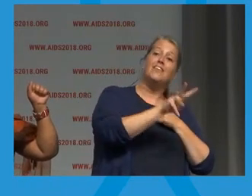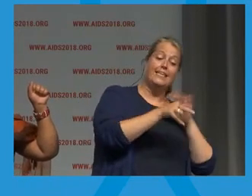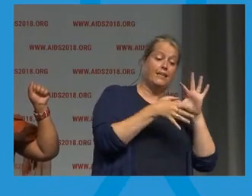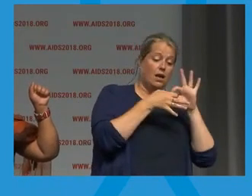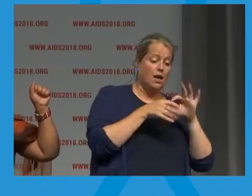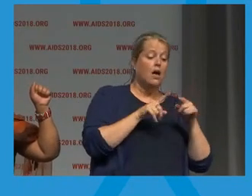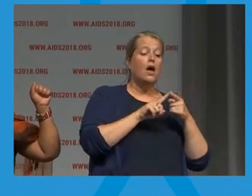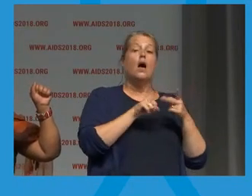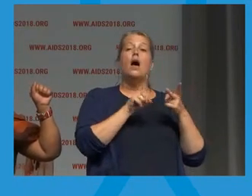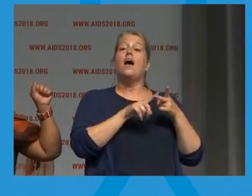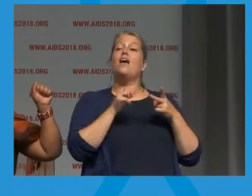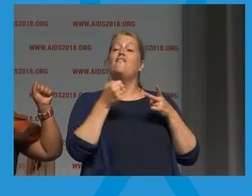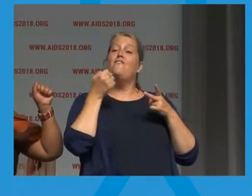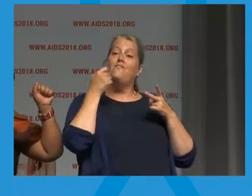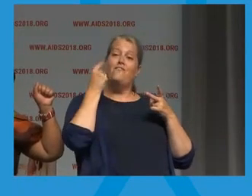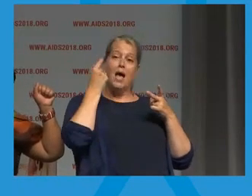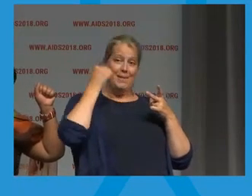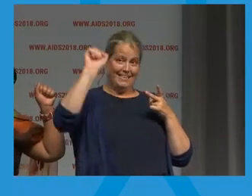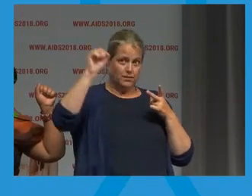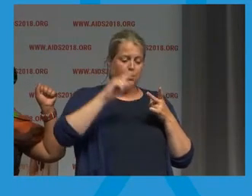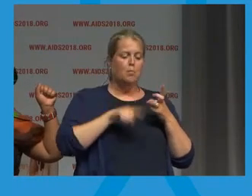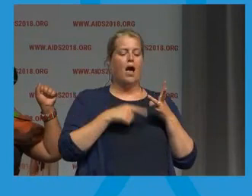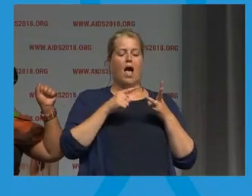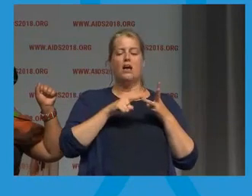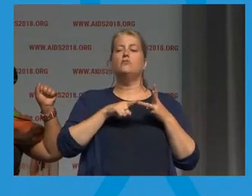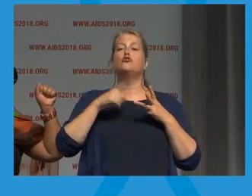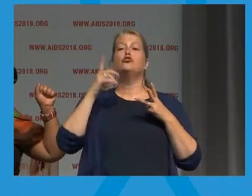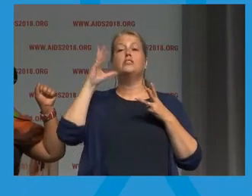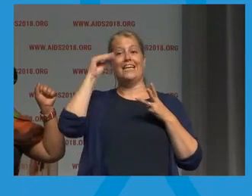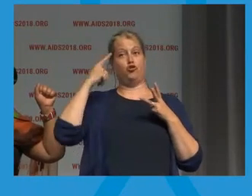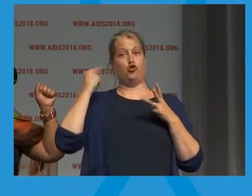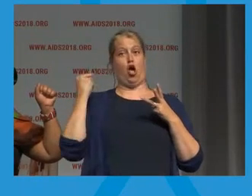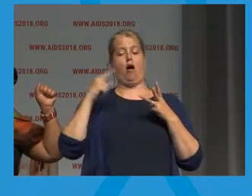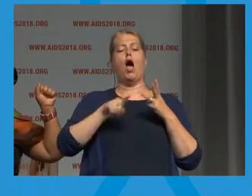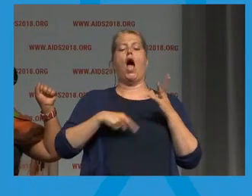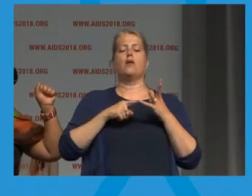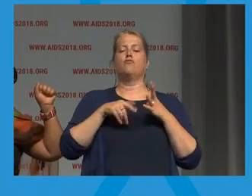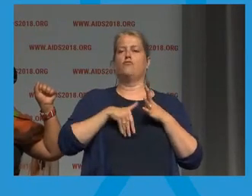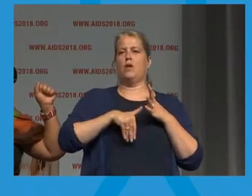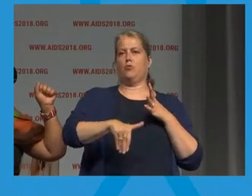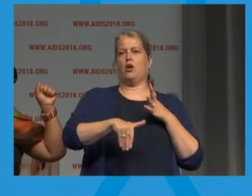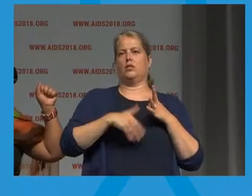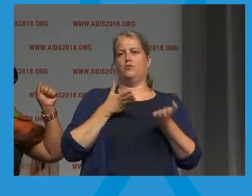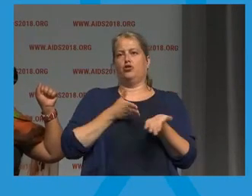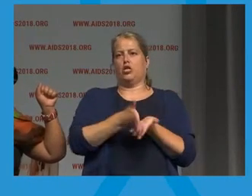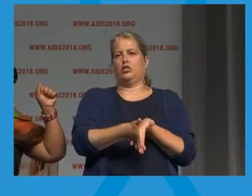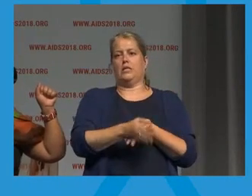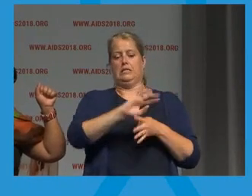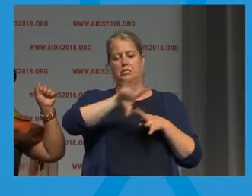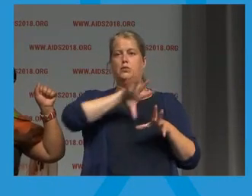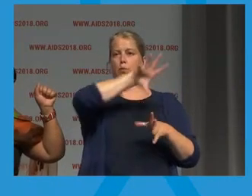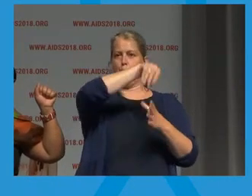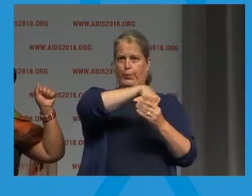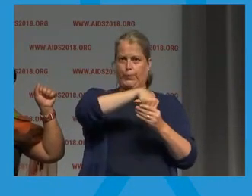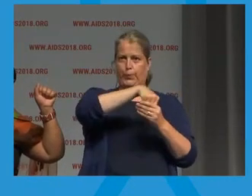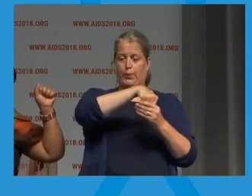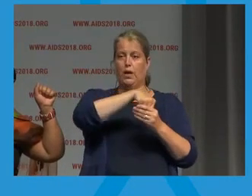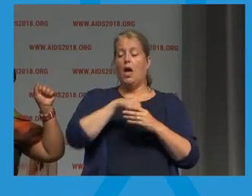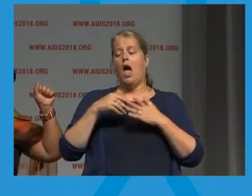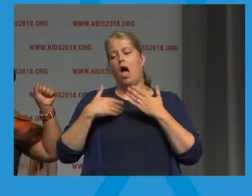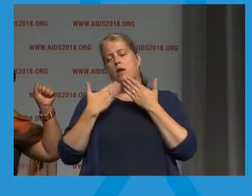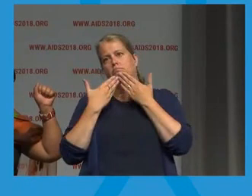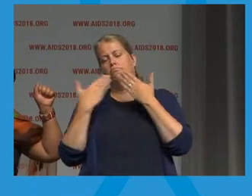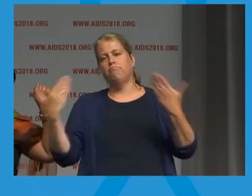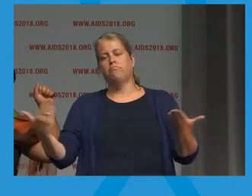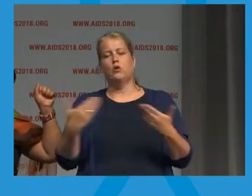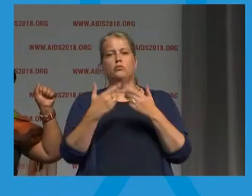feminism, and gender and reproductive justice. I'm also grateful for these recognitions